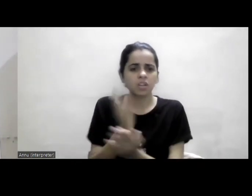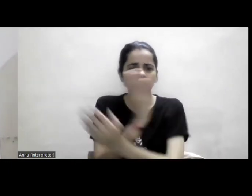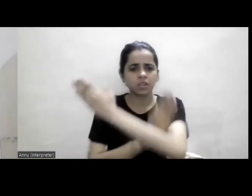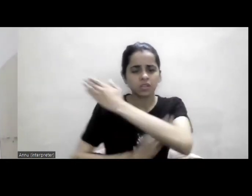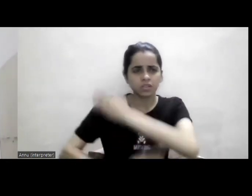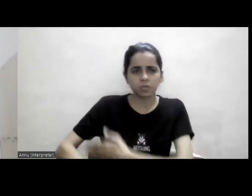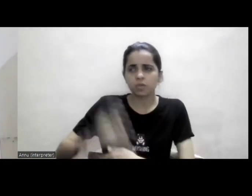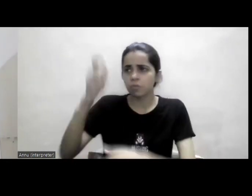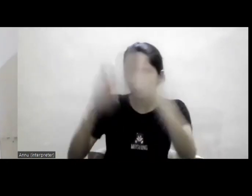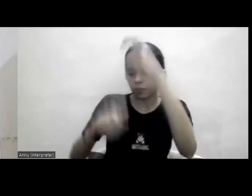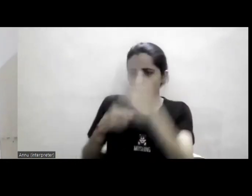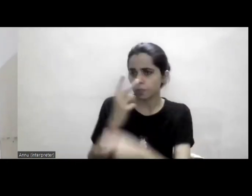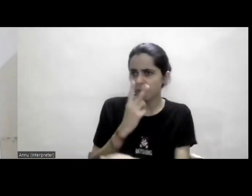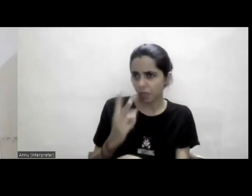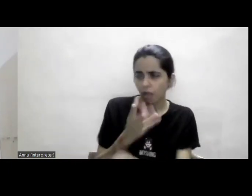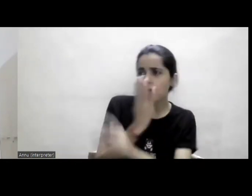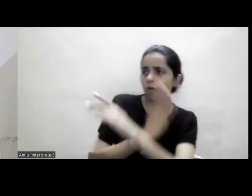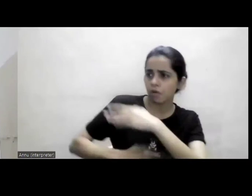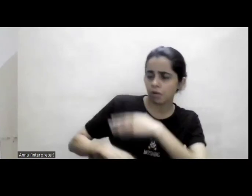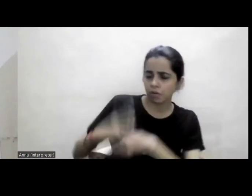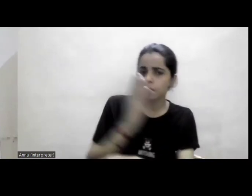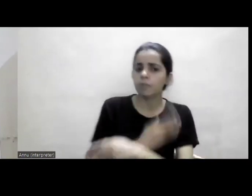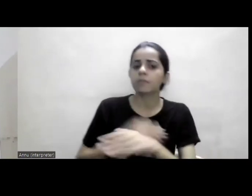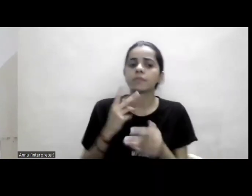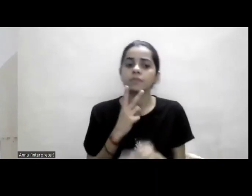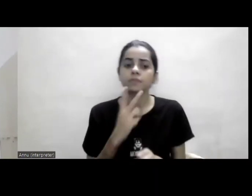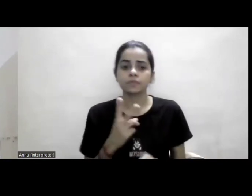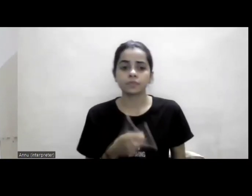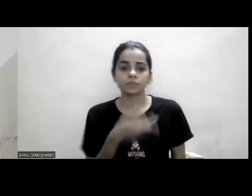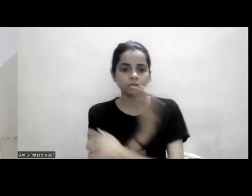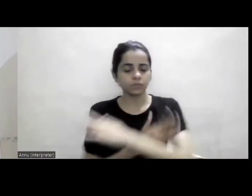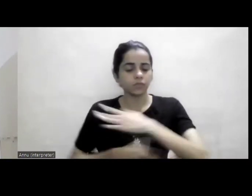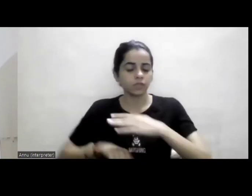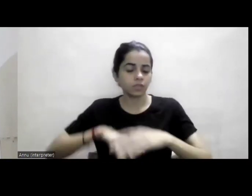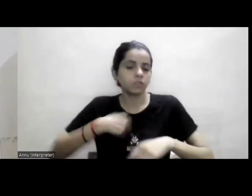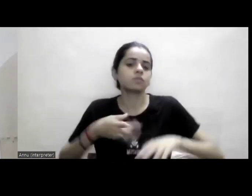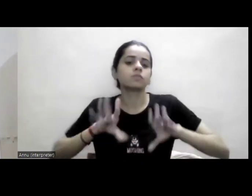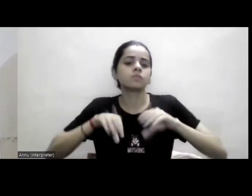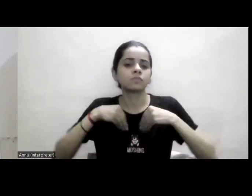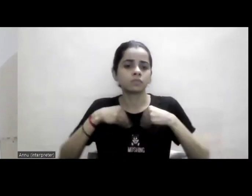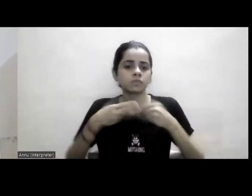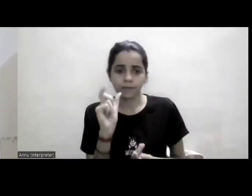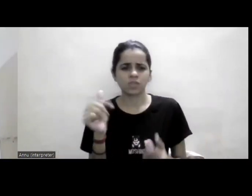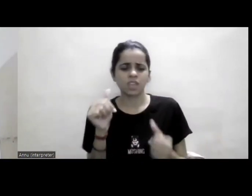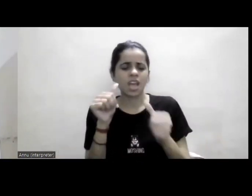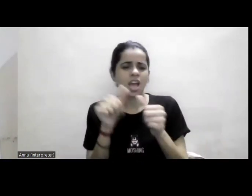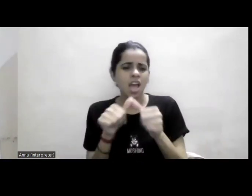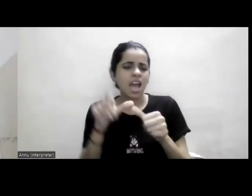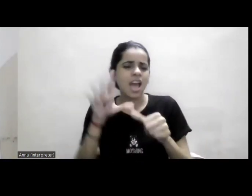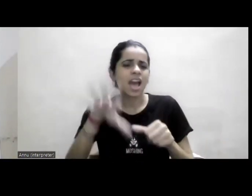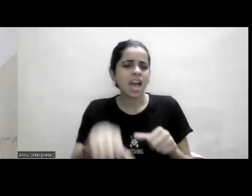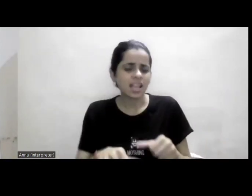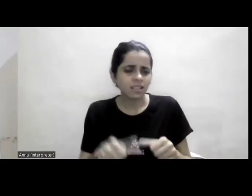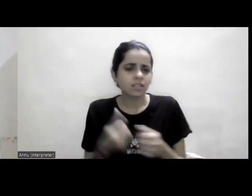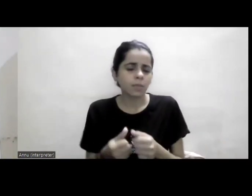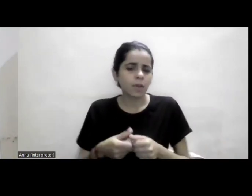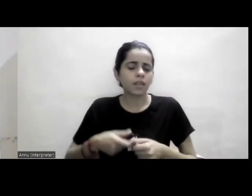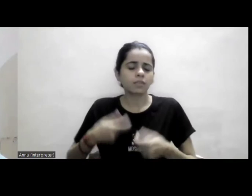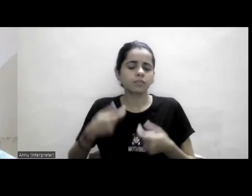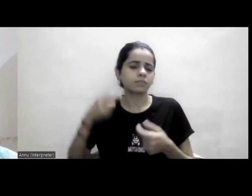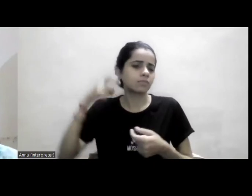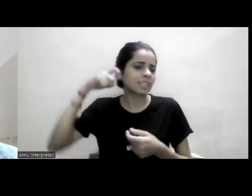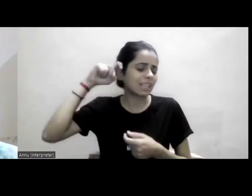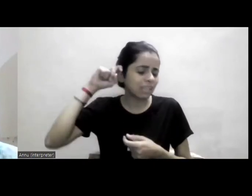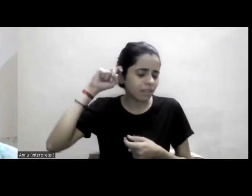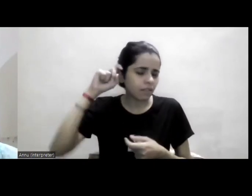visible in terms of the disability itself, also in terms of assistive devices which makes